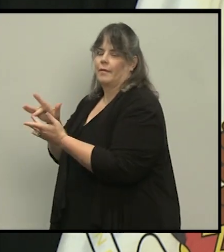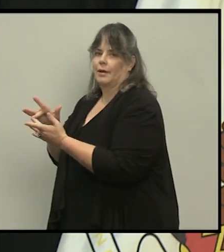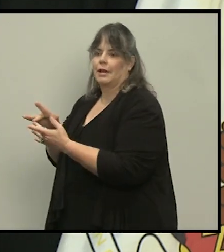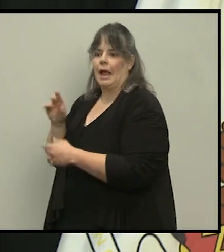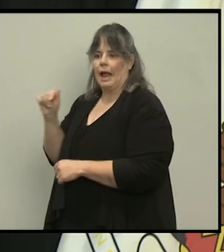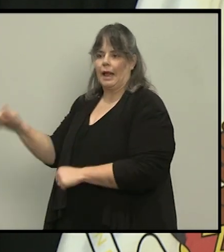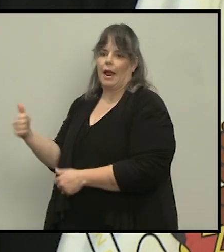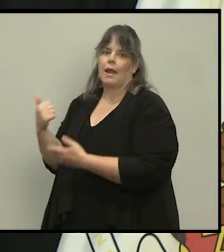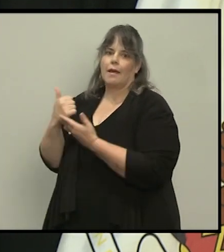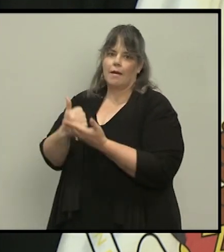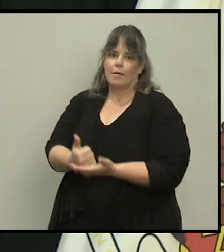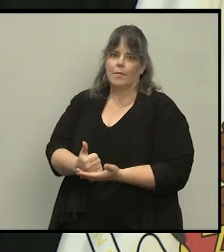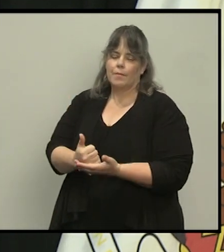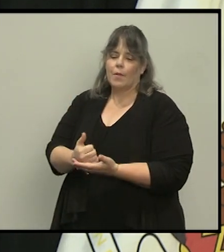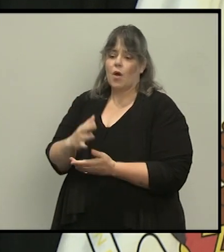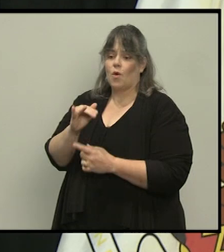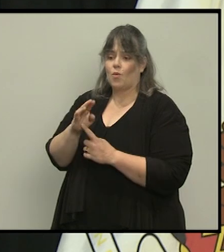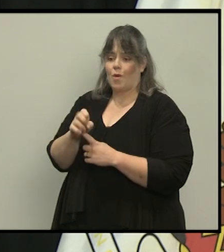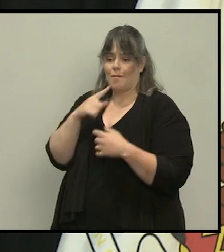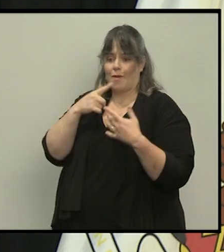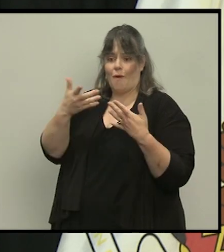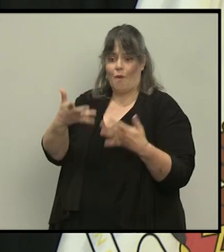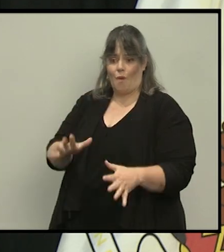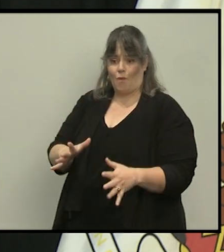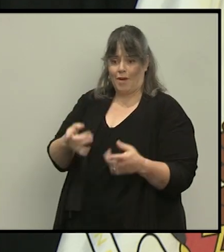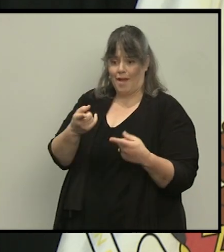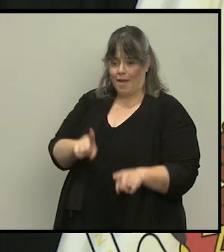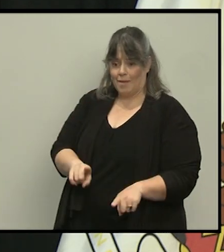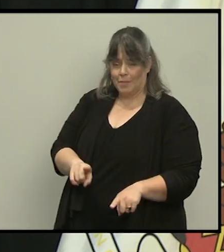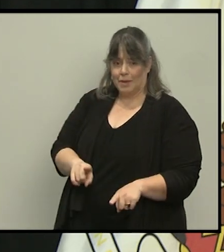you. For crimes that have already occurred,